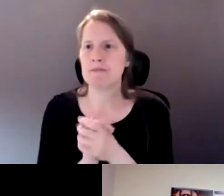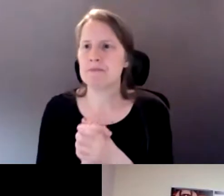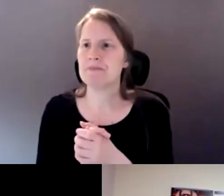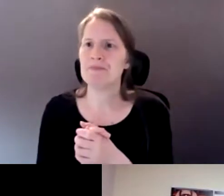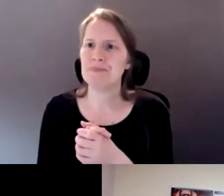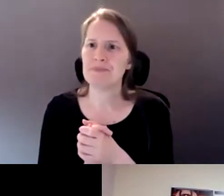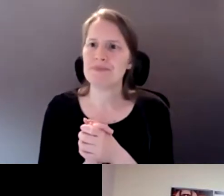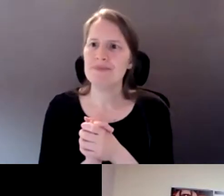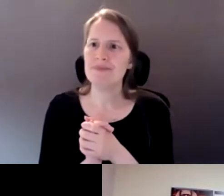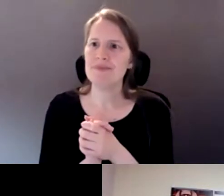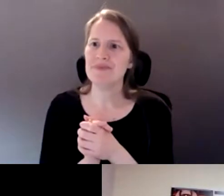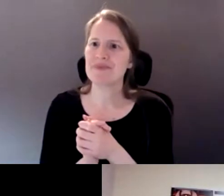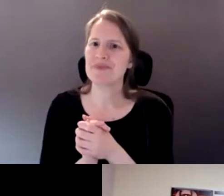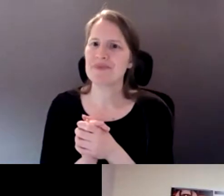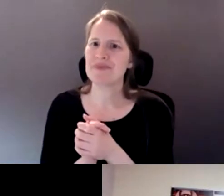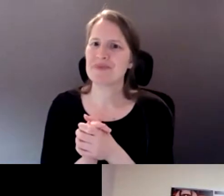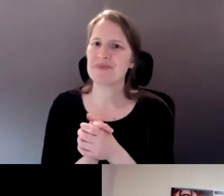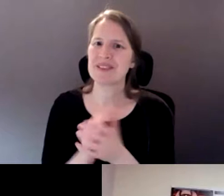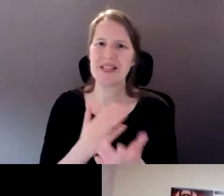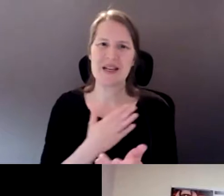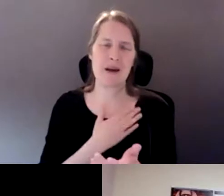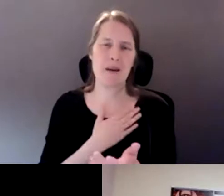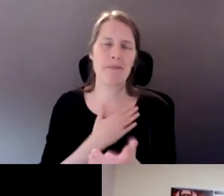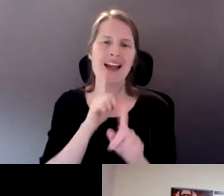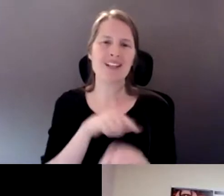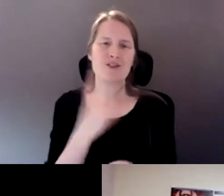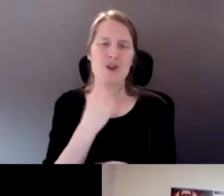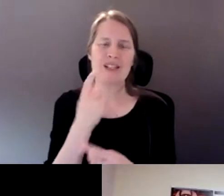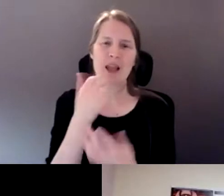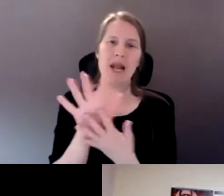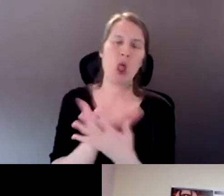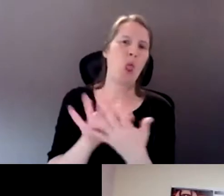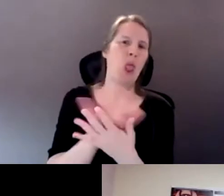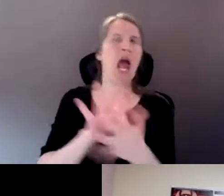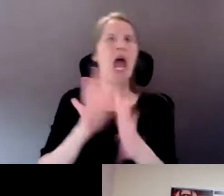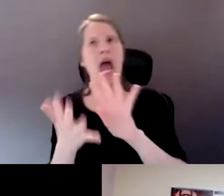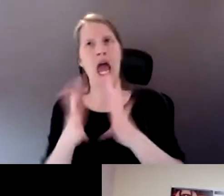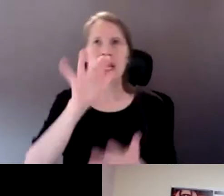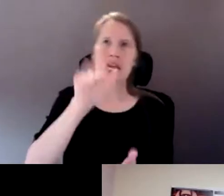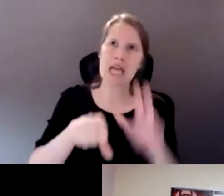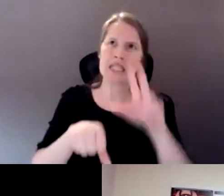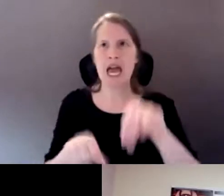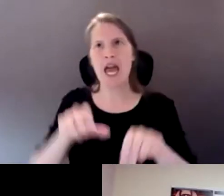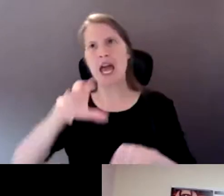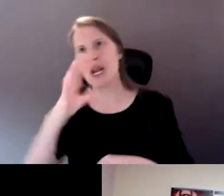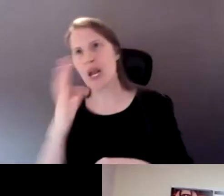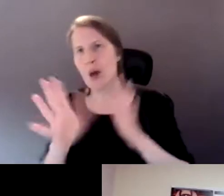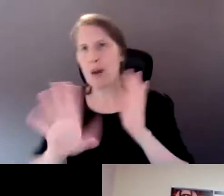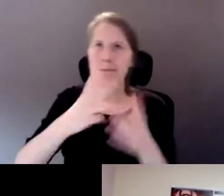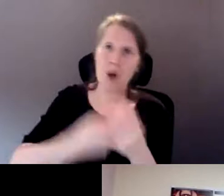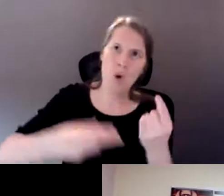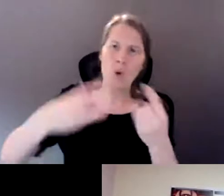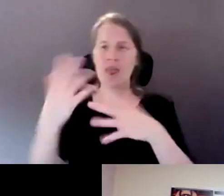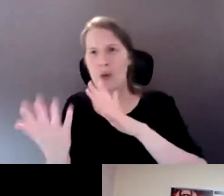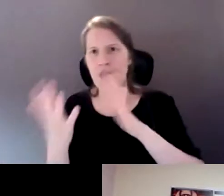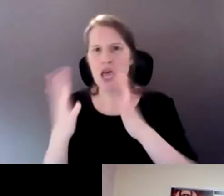I'm always going to give this kind of, it's naissant mealy-mouthed, but this kind of ambivalent, there's multiple potentials in these traditions. All